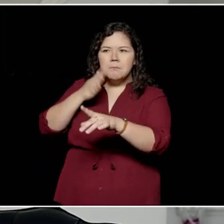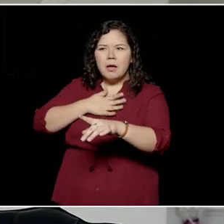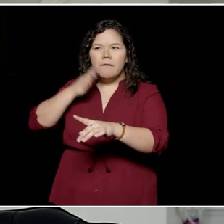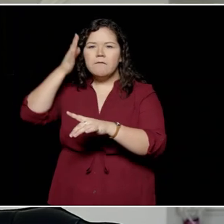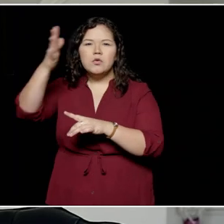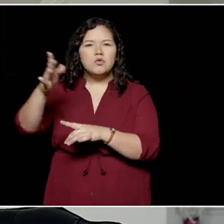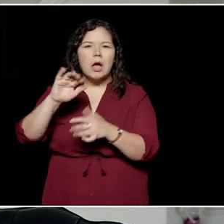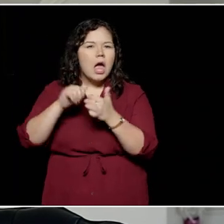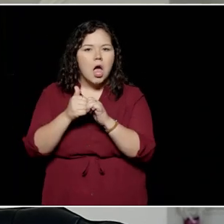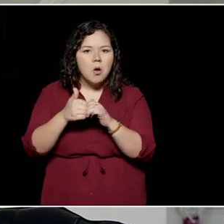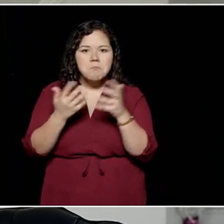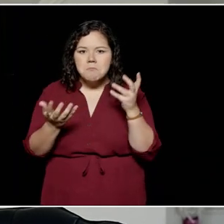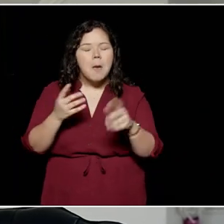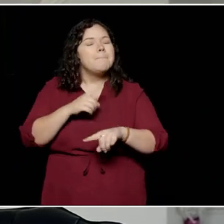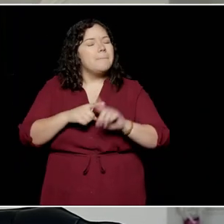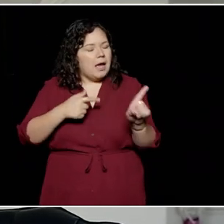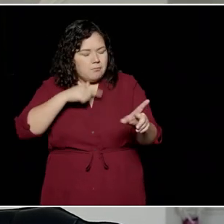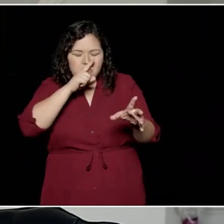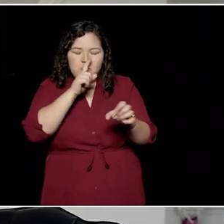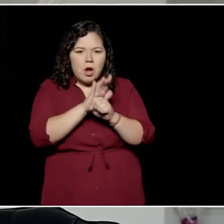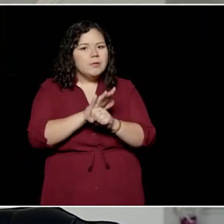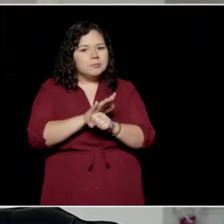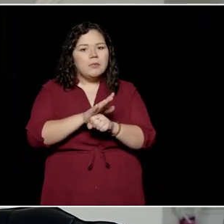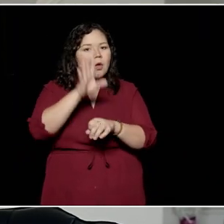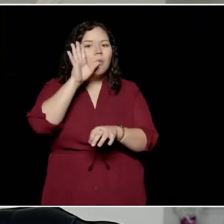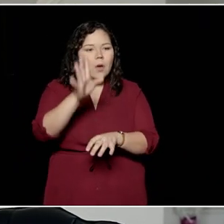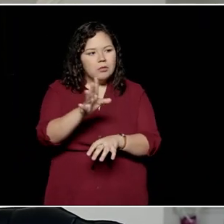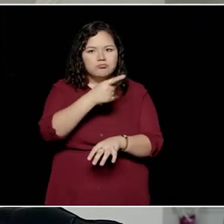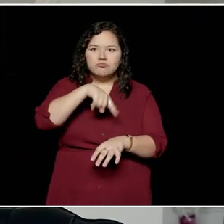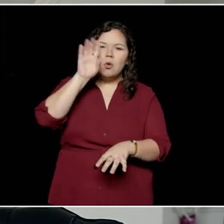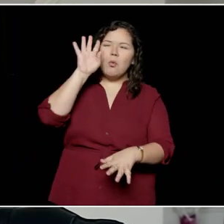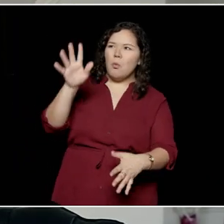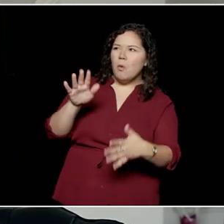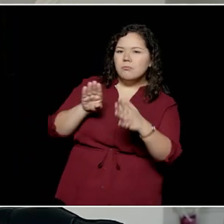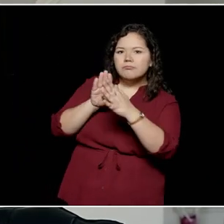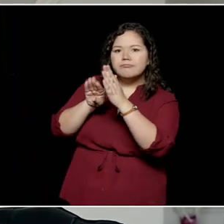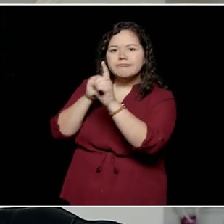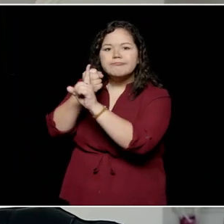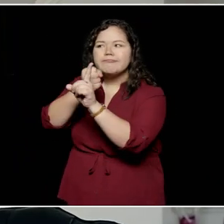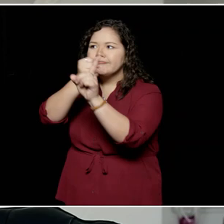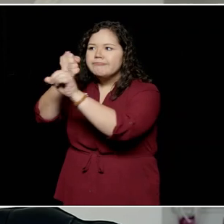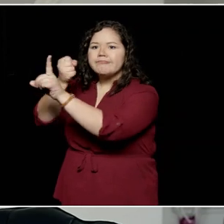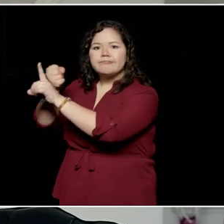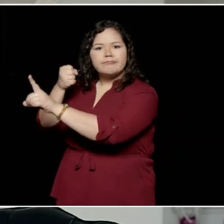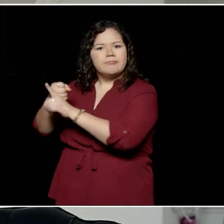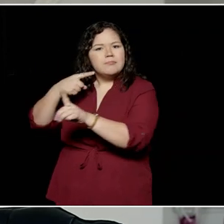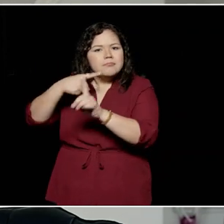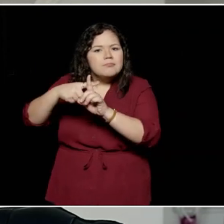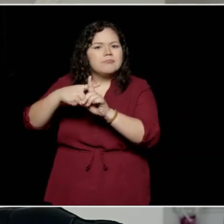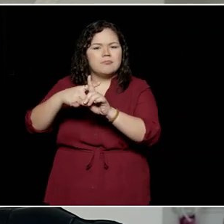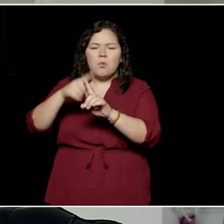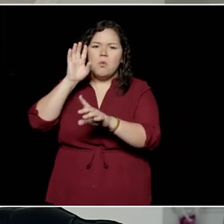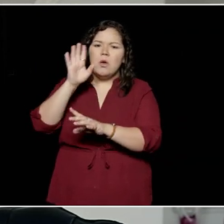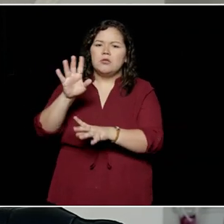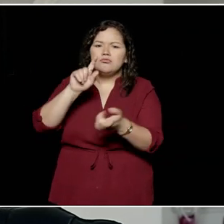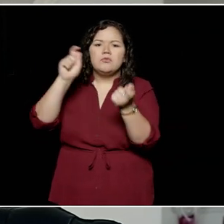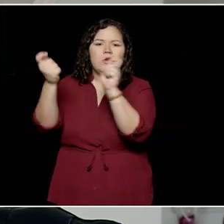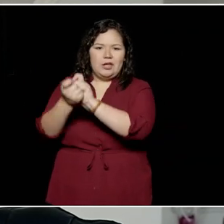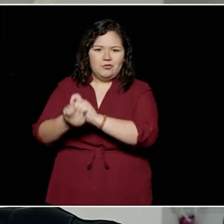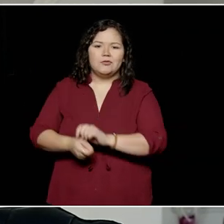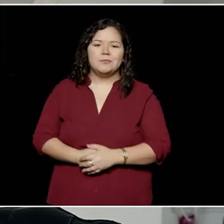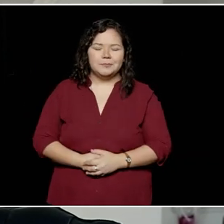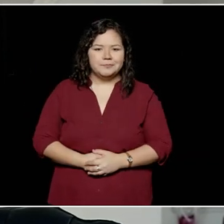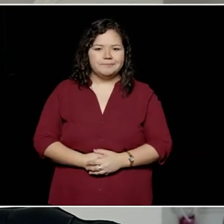at UBC will manifest in your future life and work, but I guarantee you it will, in profound and positive